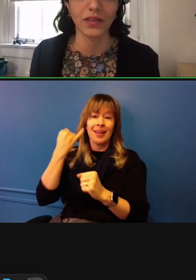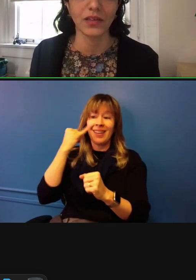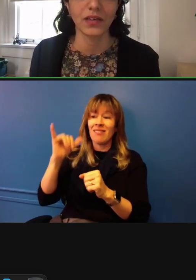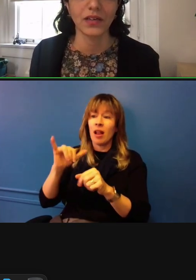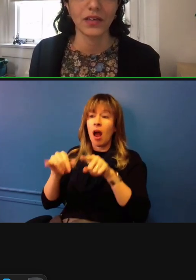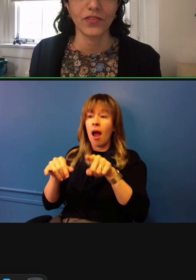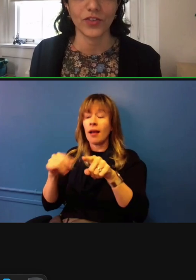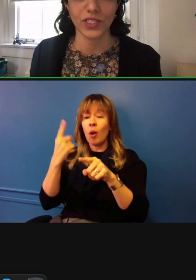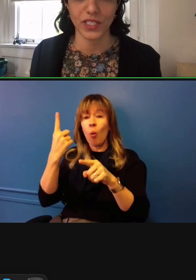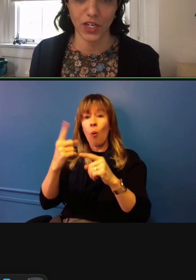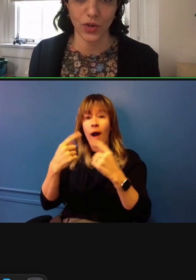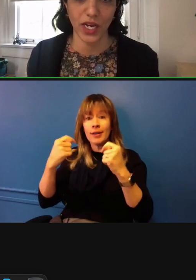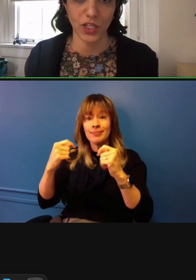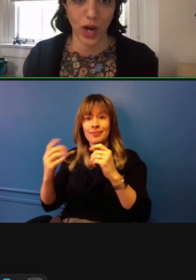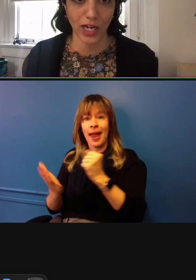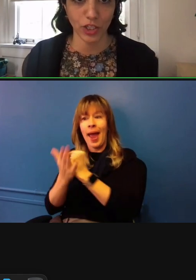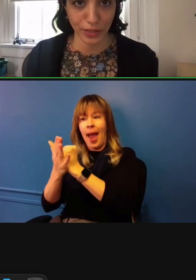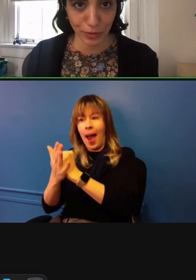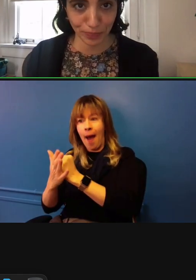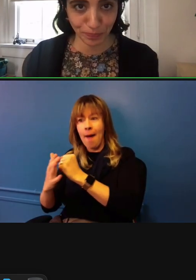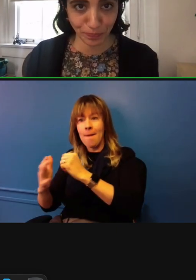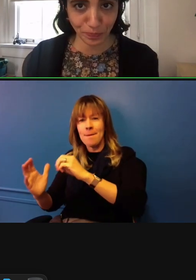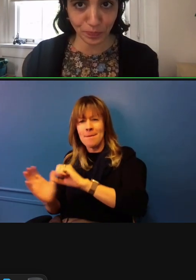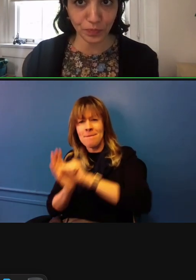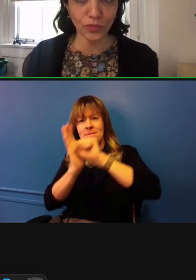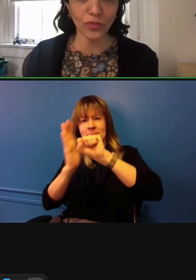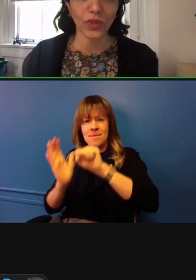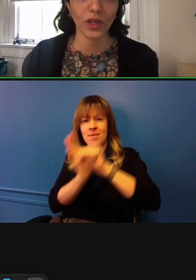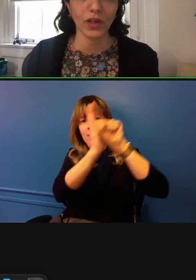hill, versus hindering interactions.